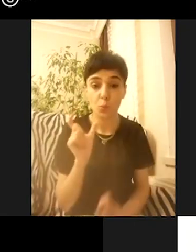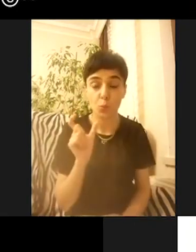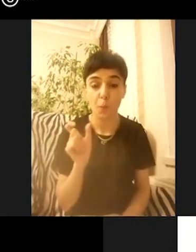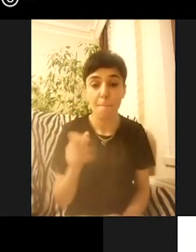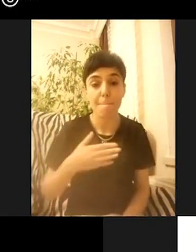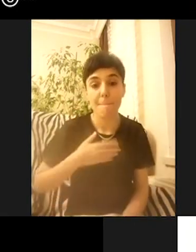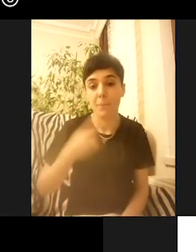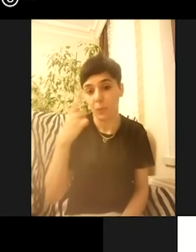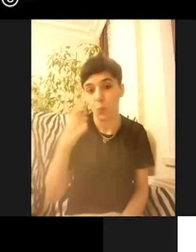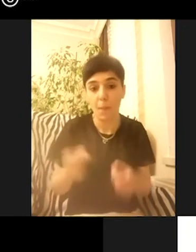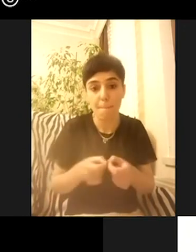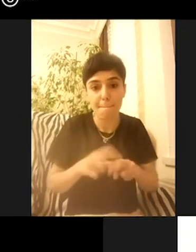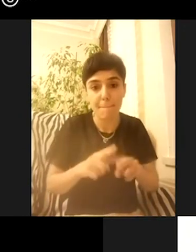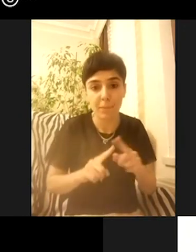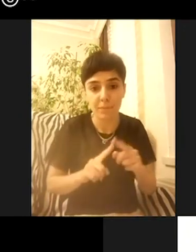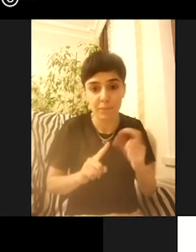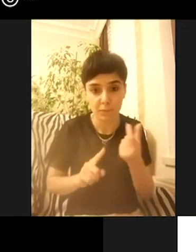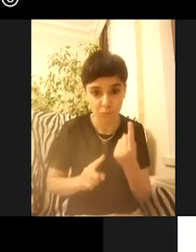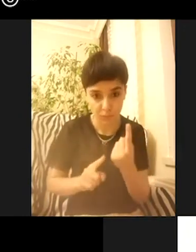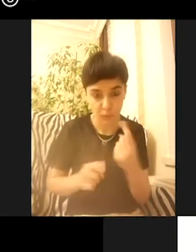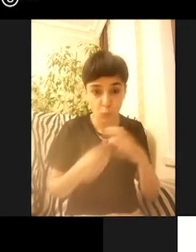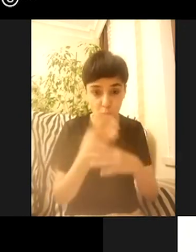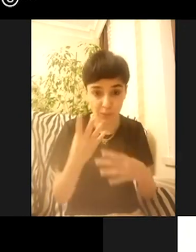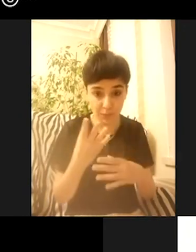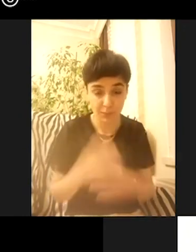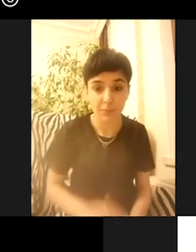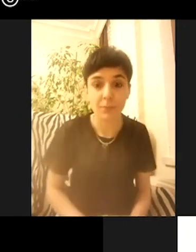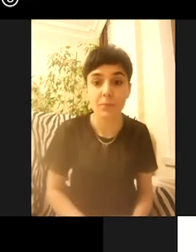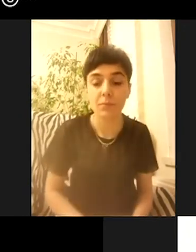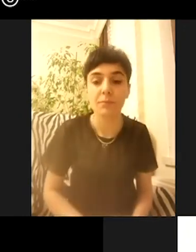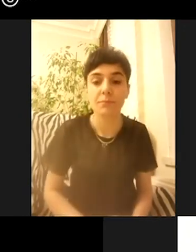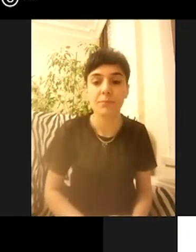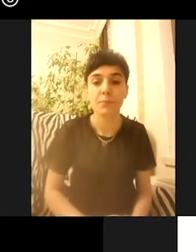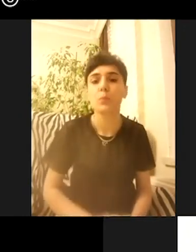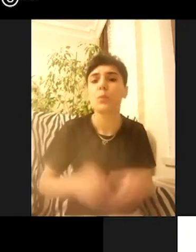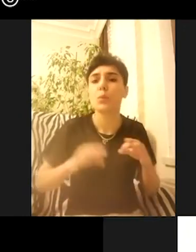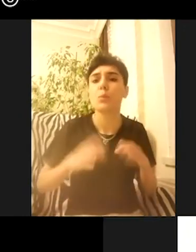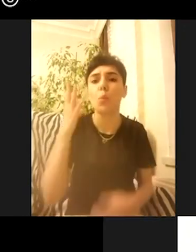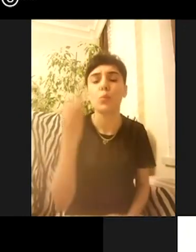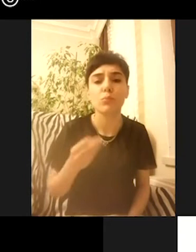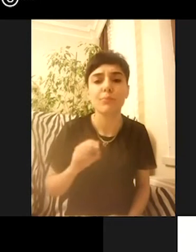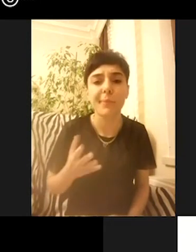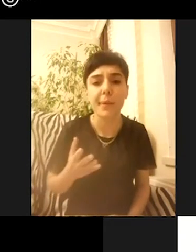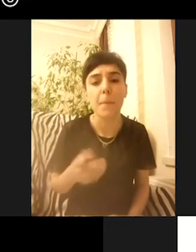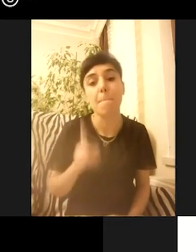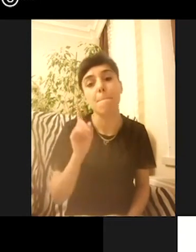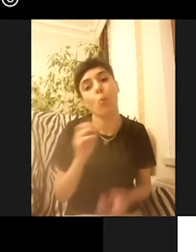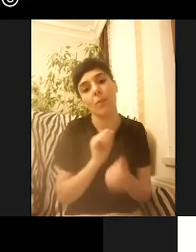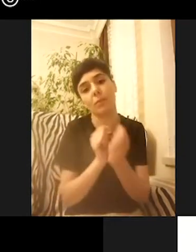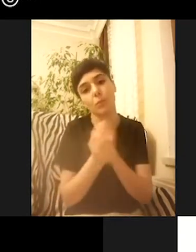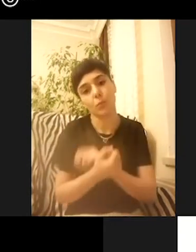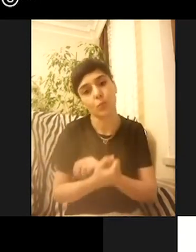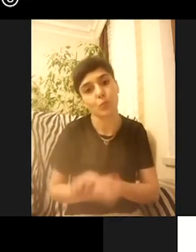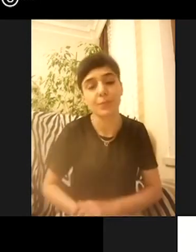that's why I'm like how you say, embodying it in all ways now. Yeah. Can we see you again so that